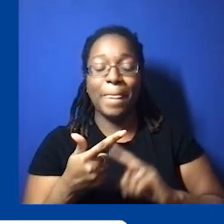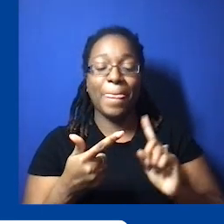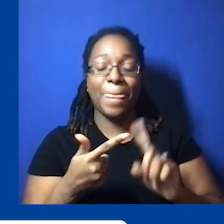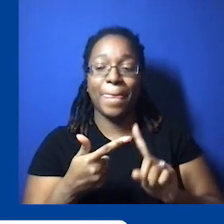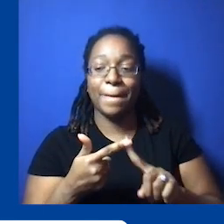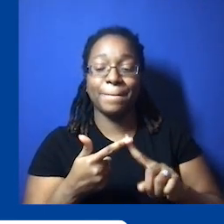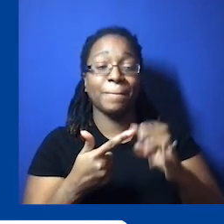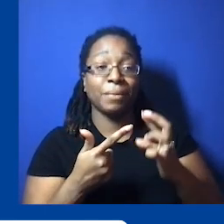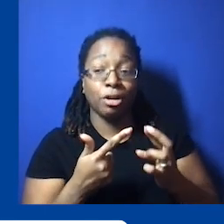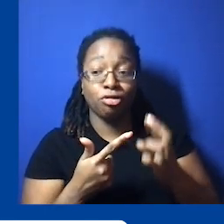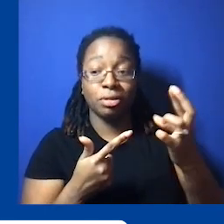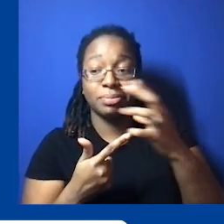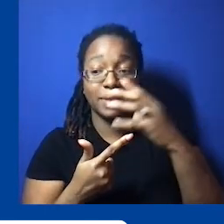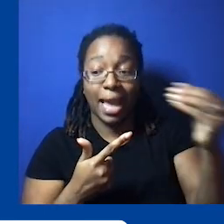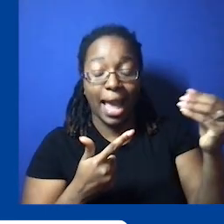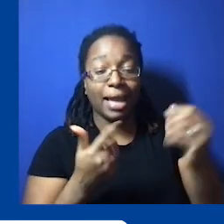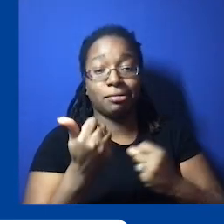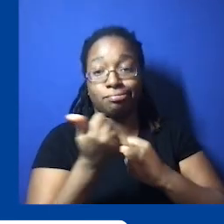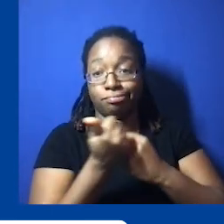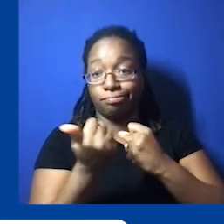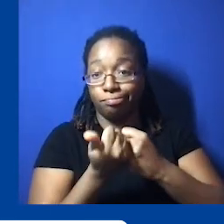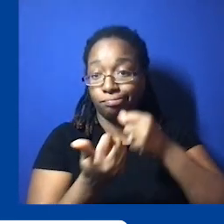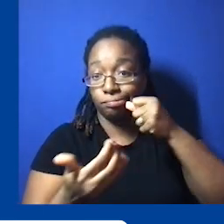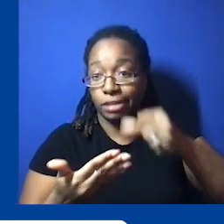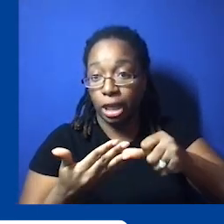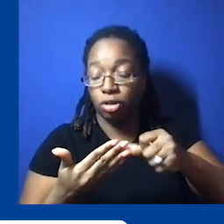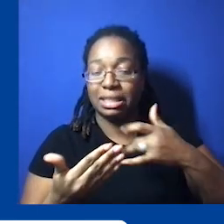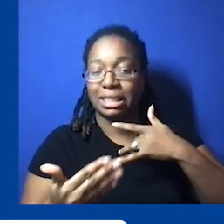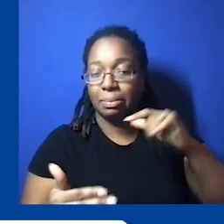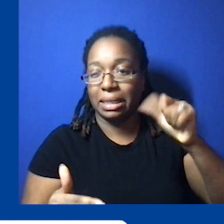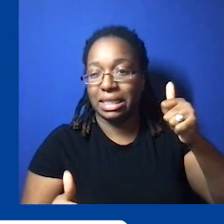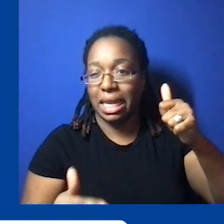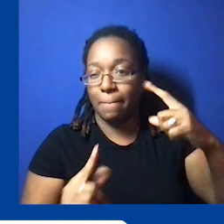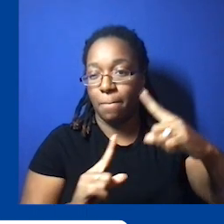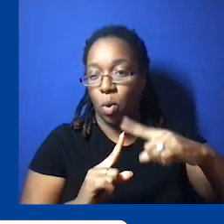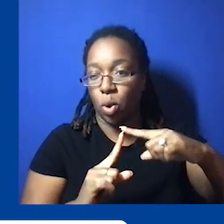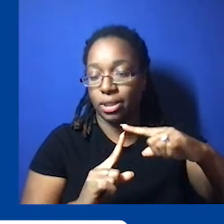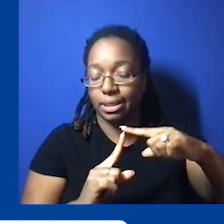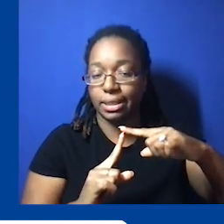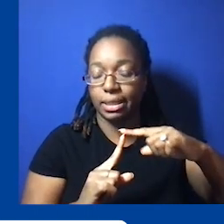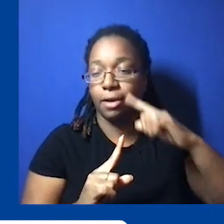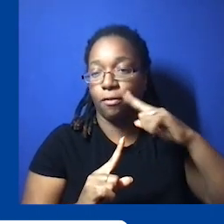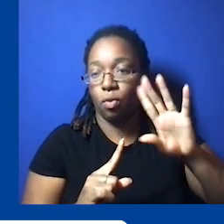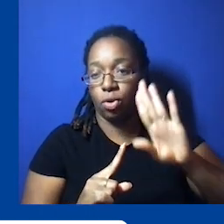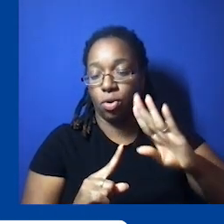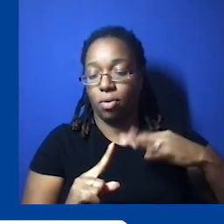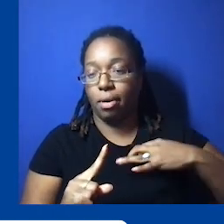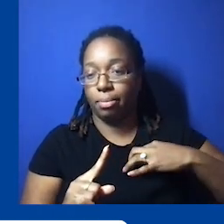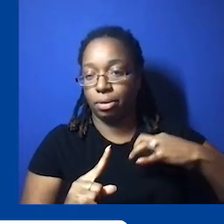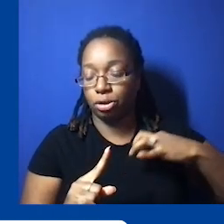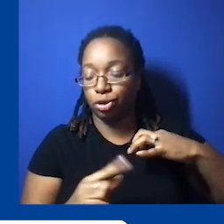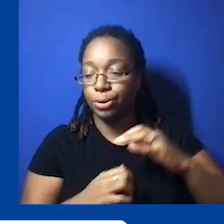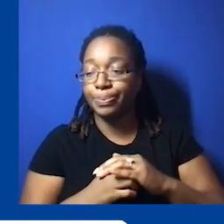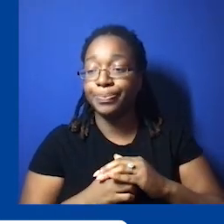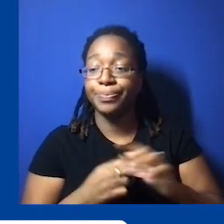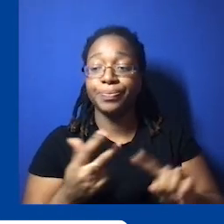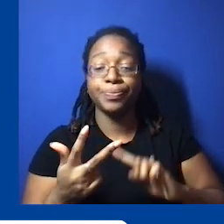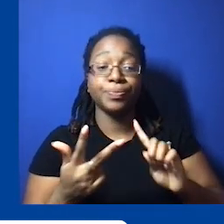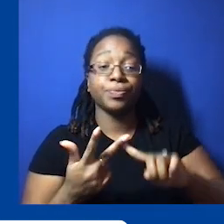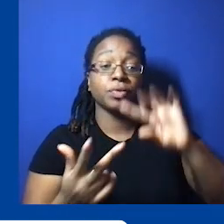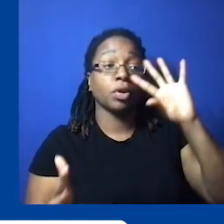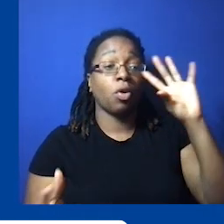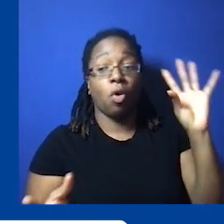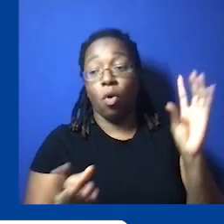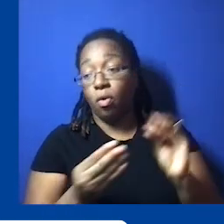Your recommendations and/or letters of endorsement make up 10 points total of the application package. And then the overall